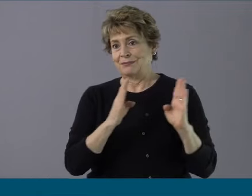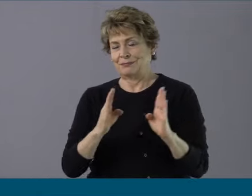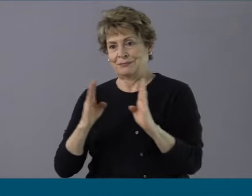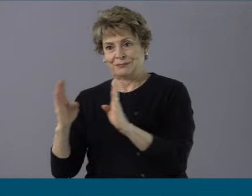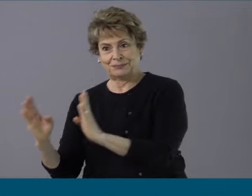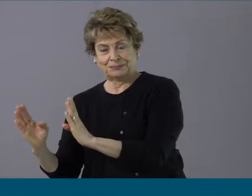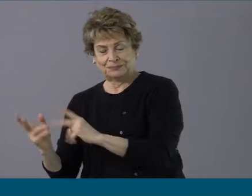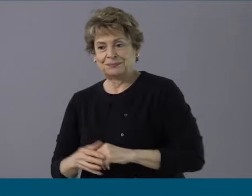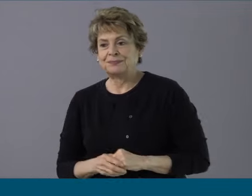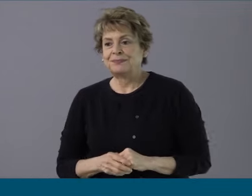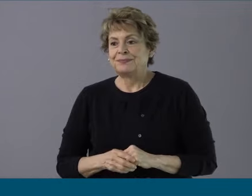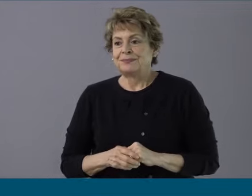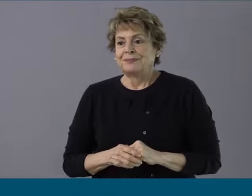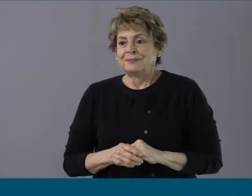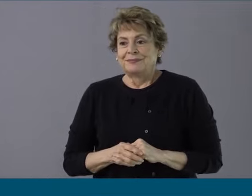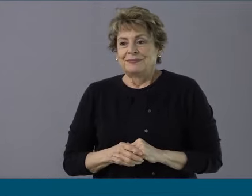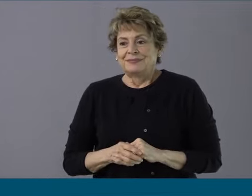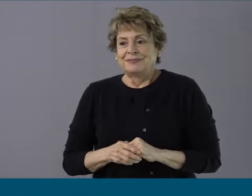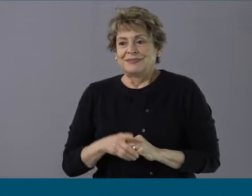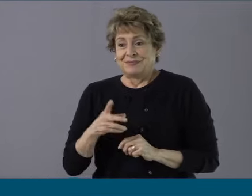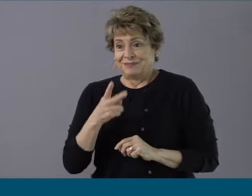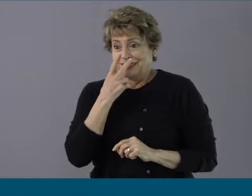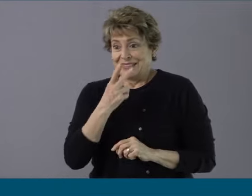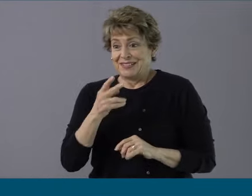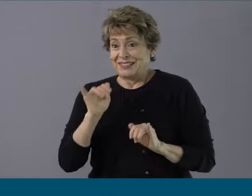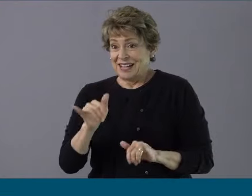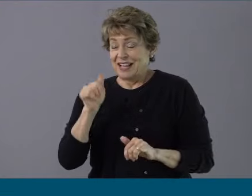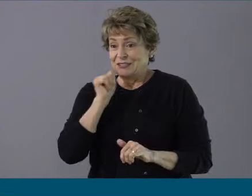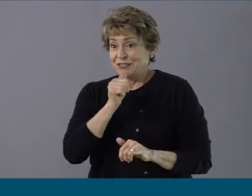have made in our state.